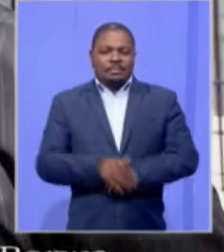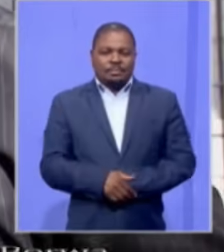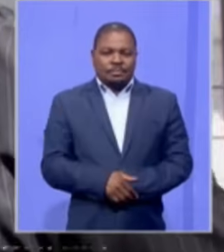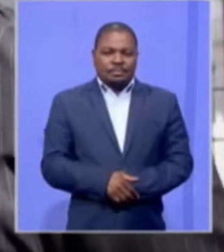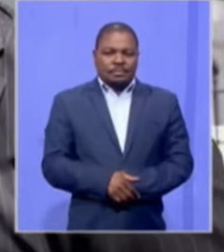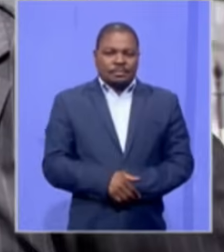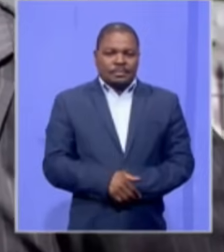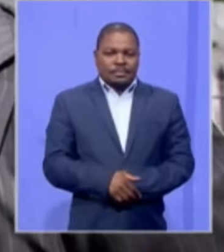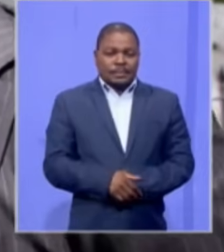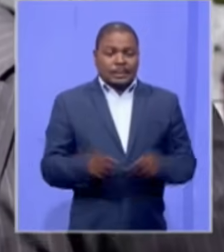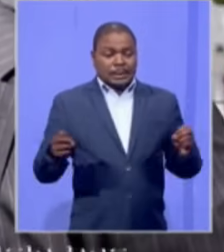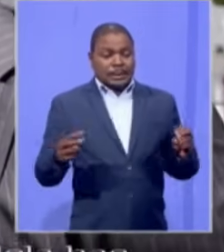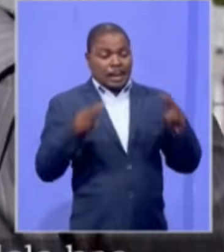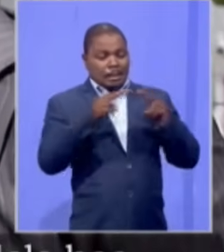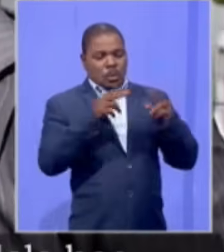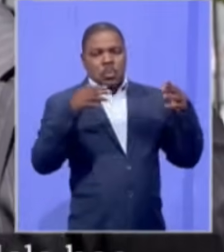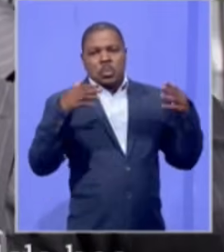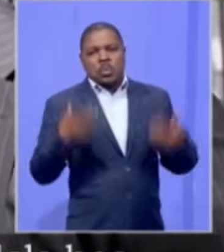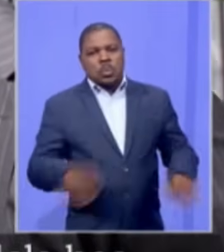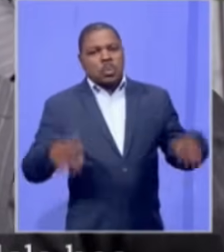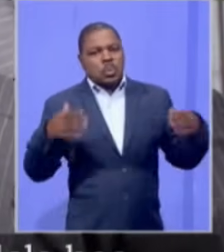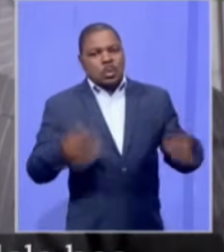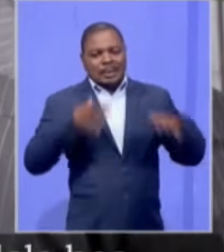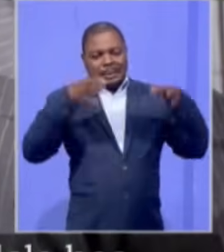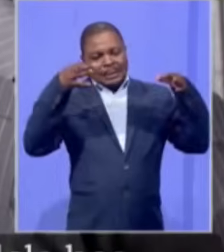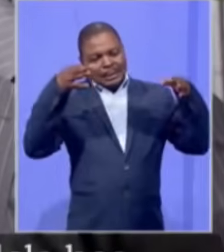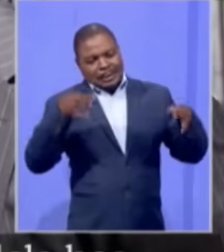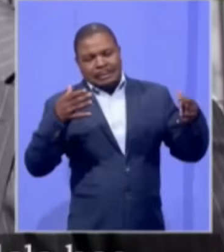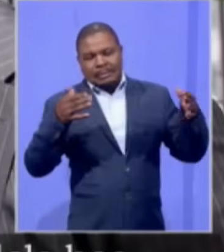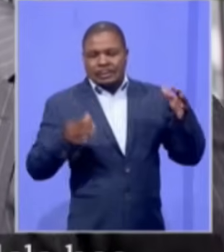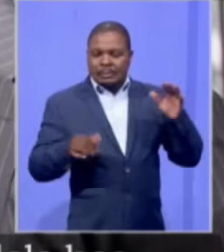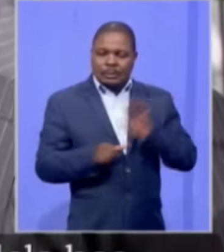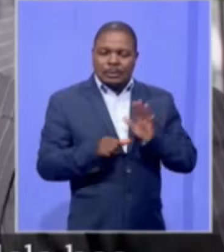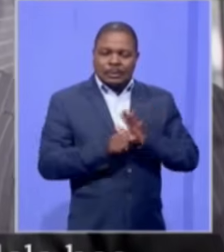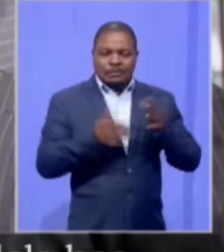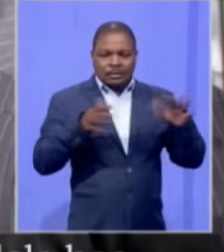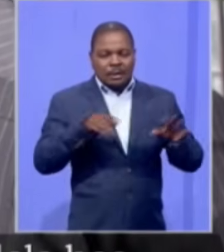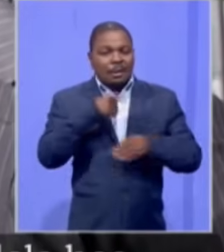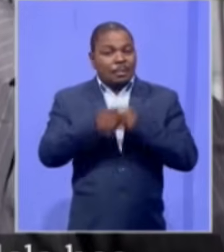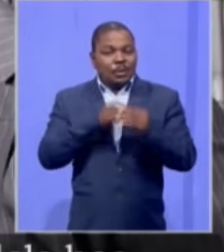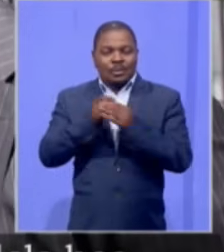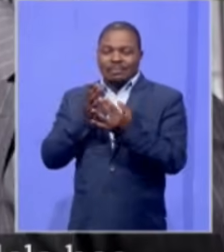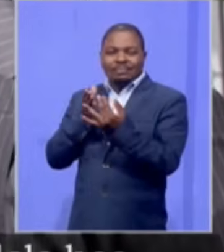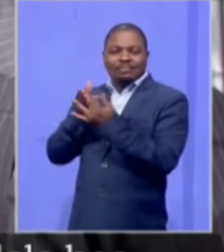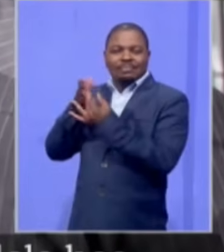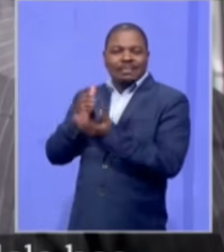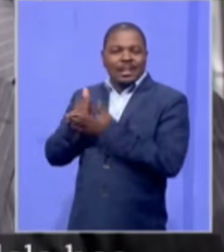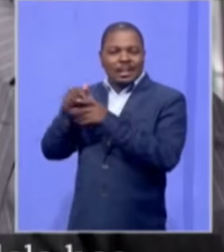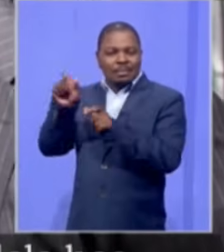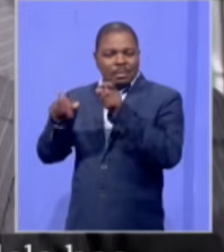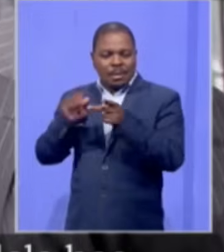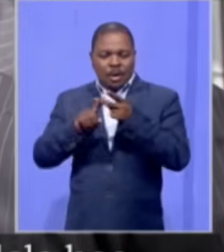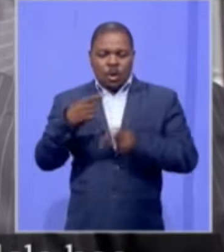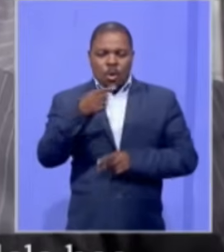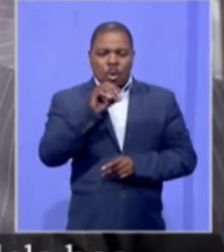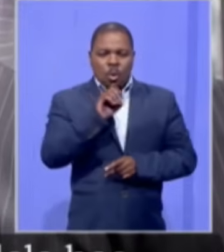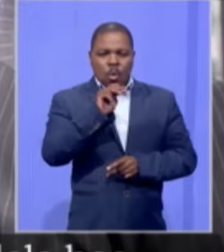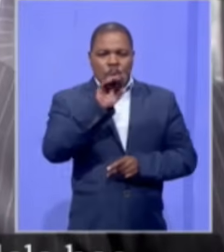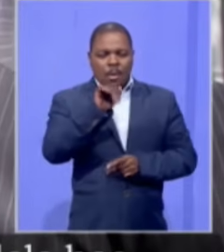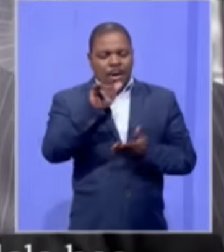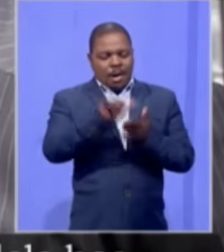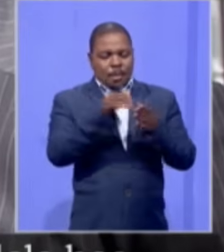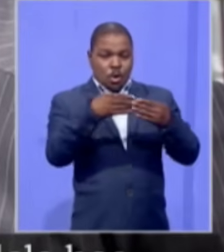The summit has taken groundbreaking resolutions with regards to humanitarian access, the reopening of the Goma airport, engaging